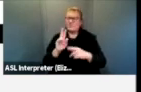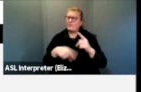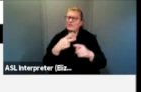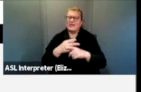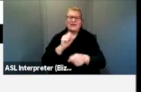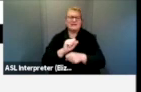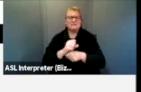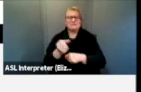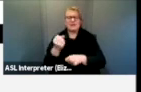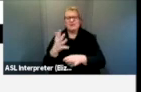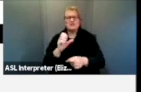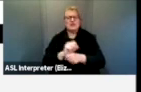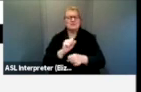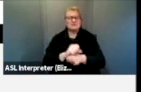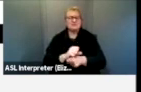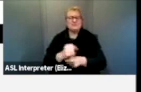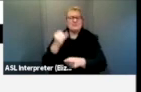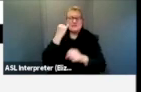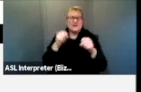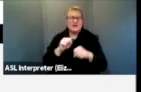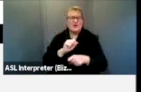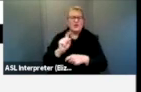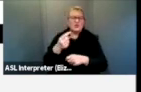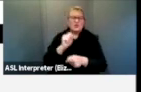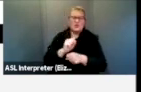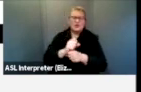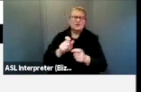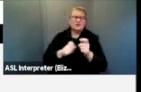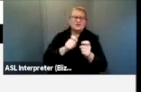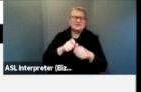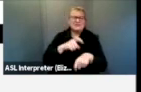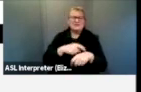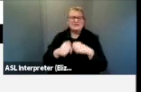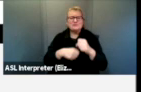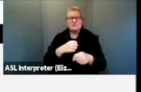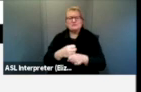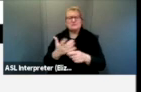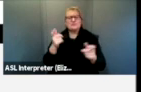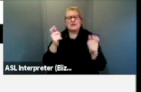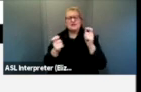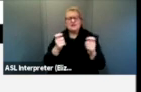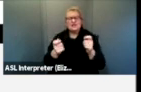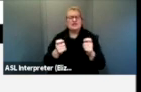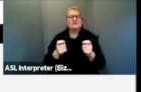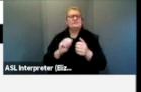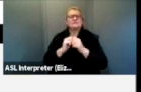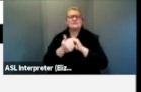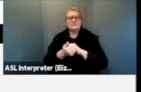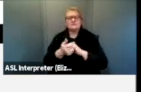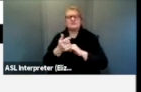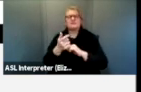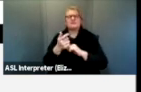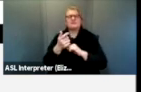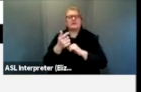how much labor, what if someone could only work during some seasons of the year? What about changing and evolving physical and